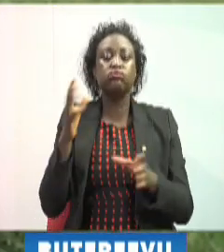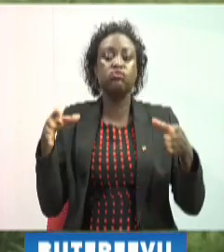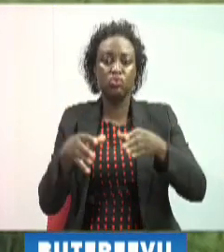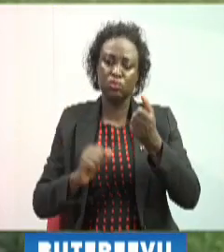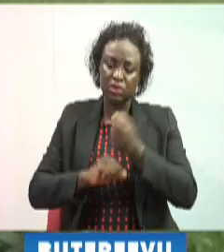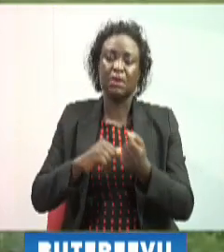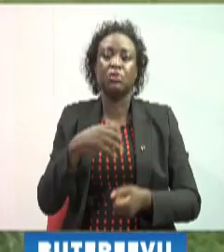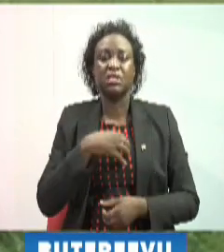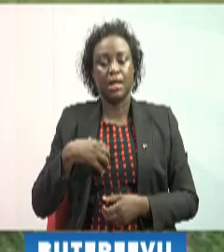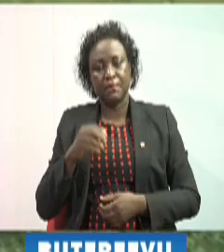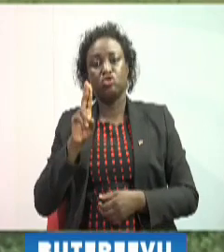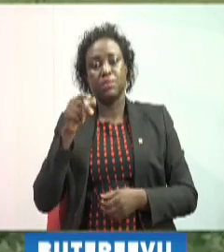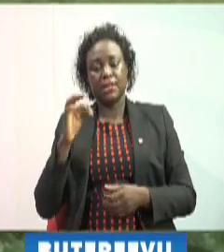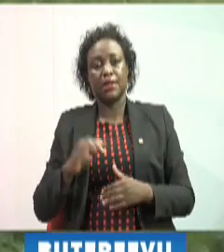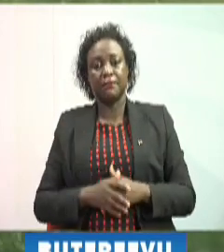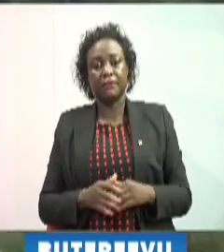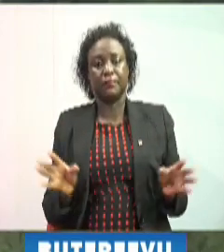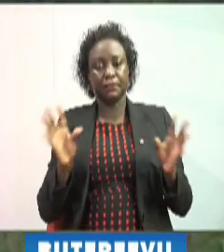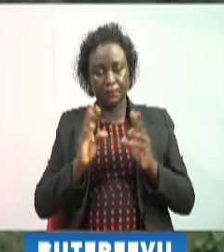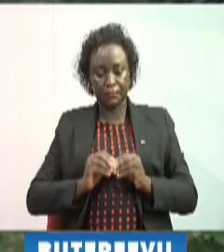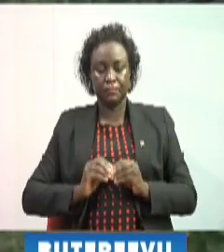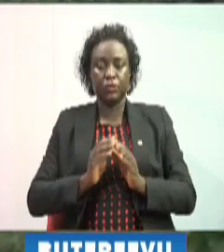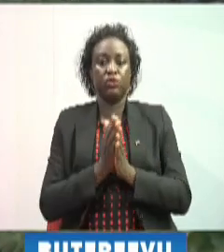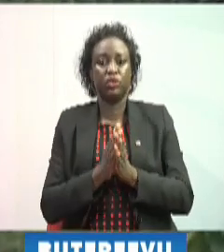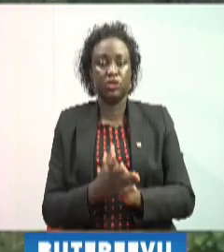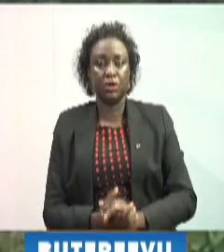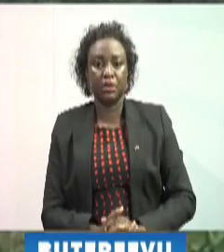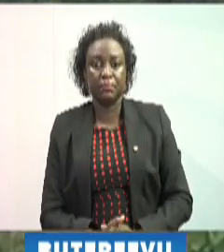ku UPDF. Robert Mwanje, BBS Terefayina, Agesirika.